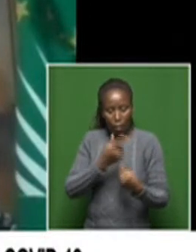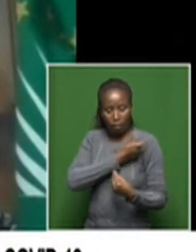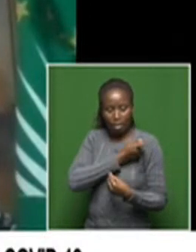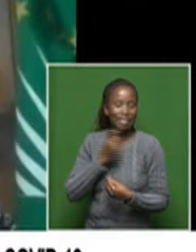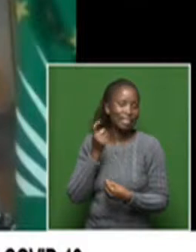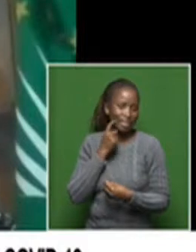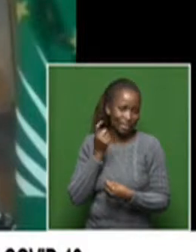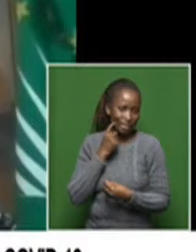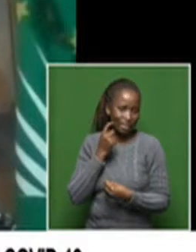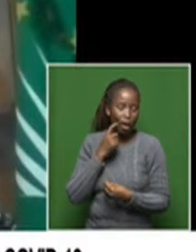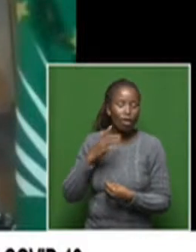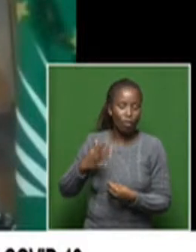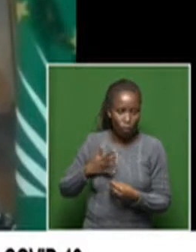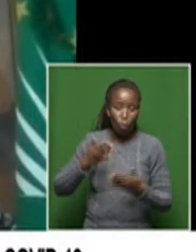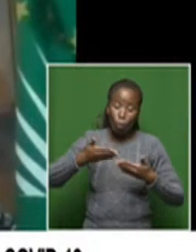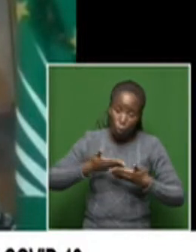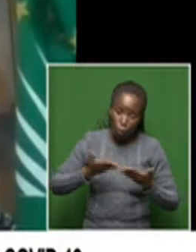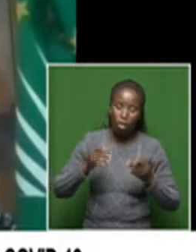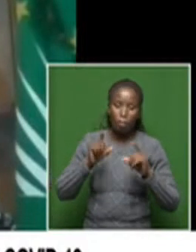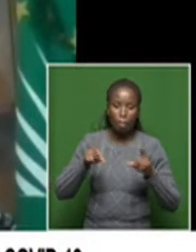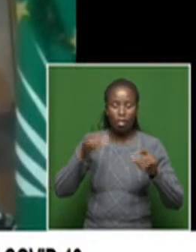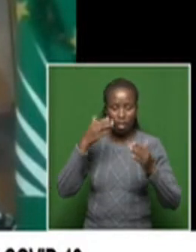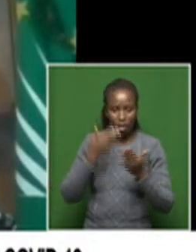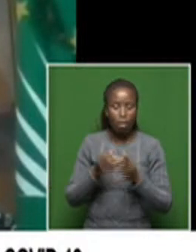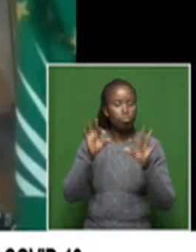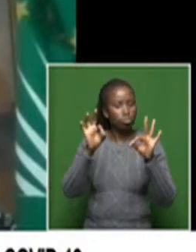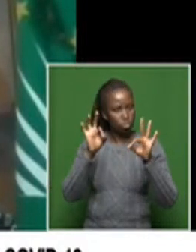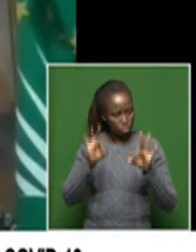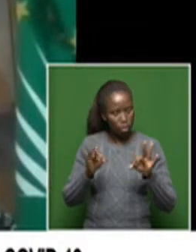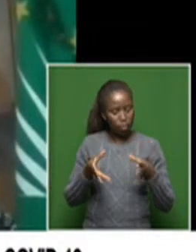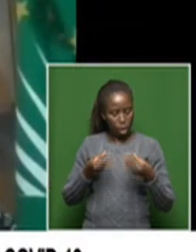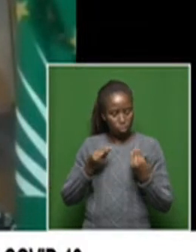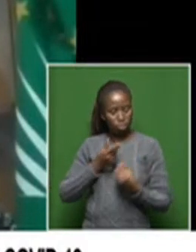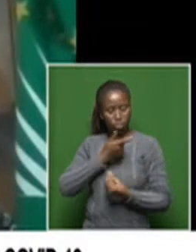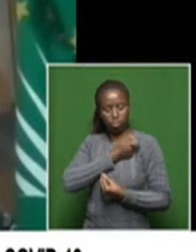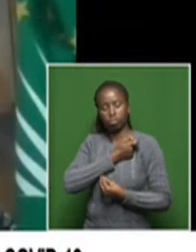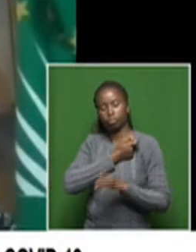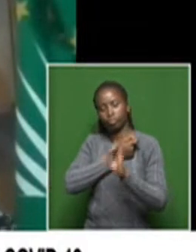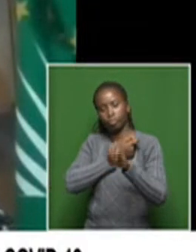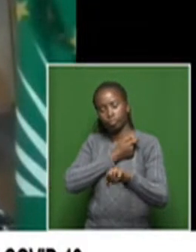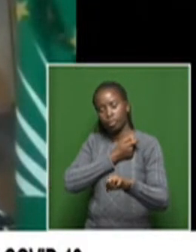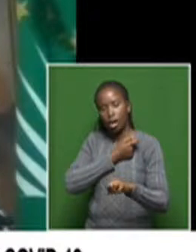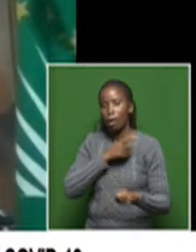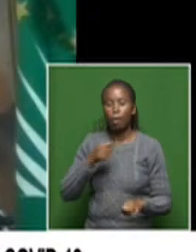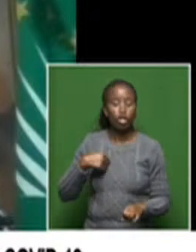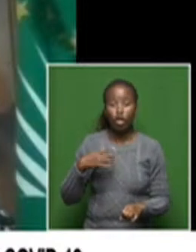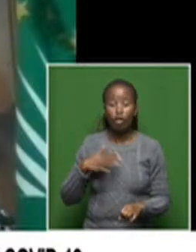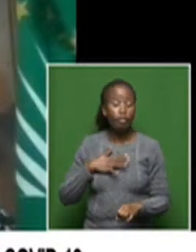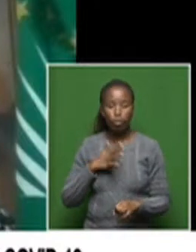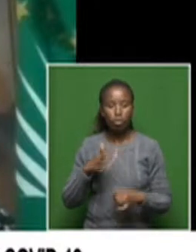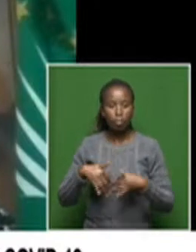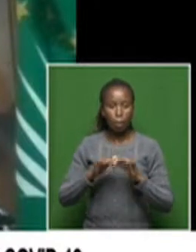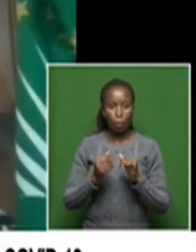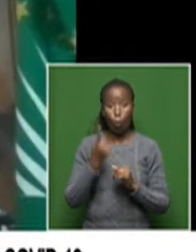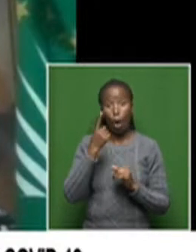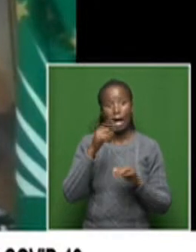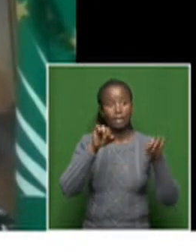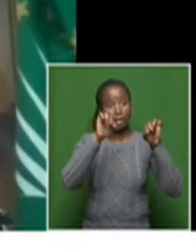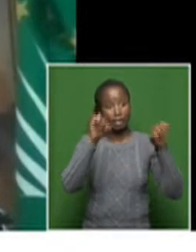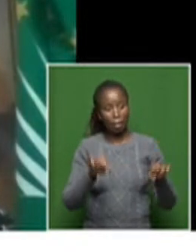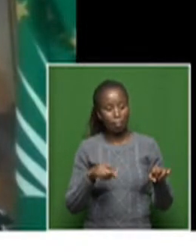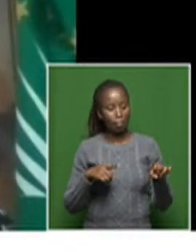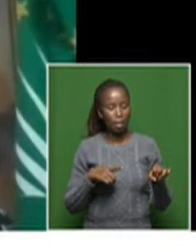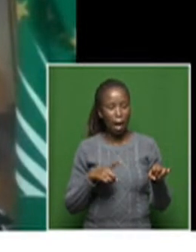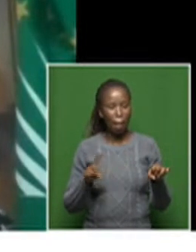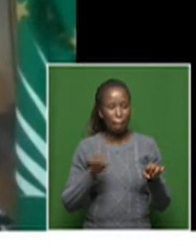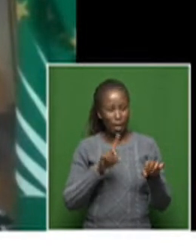that everybody can be able to vaccinate properly. And we do not have like a one system that does not respond to